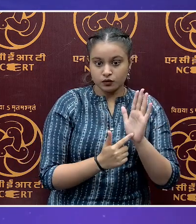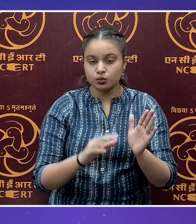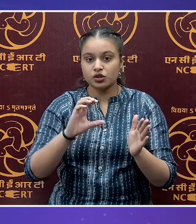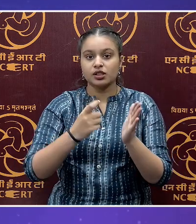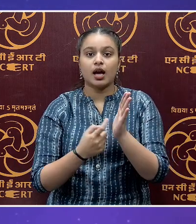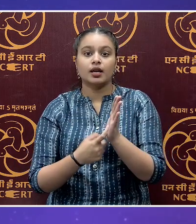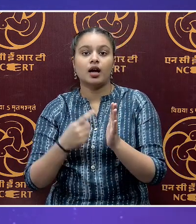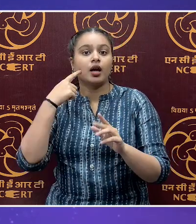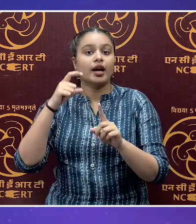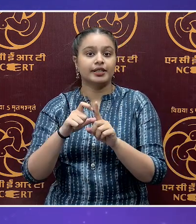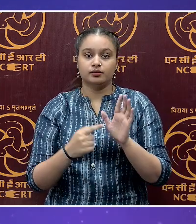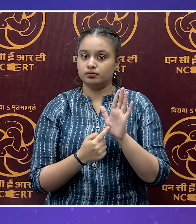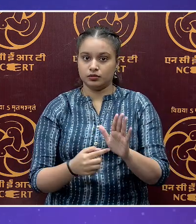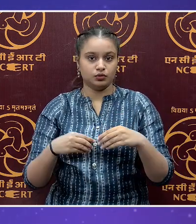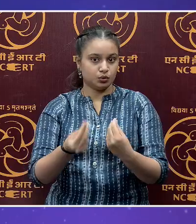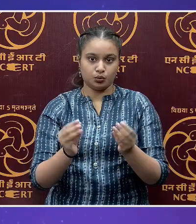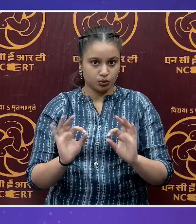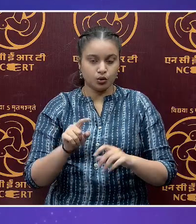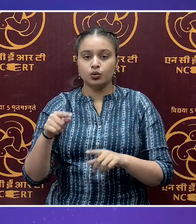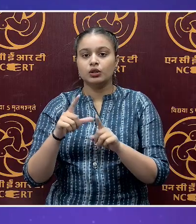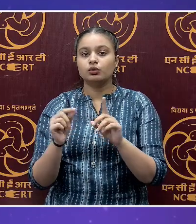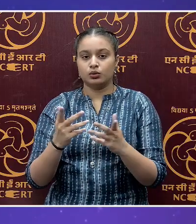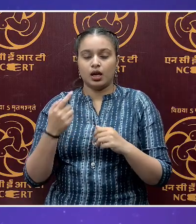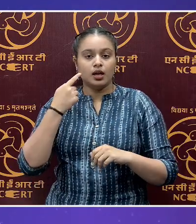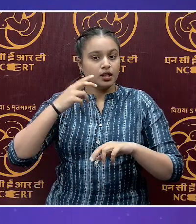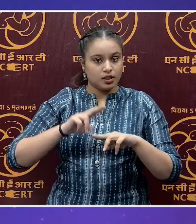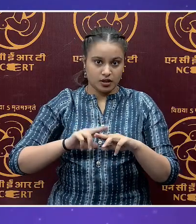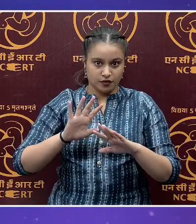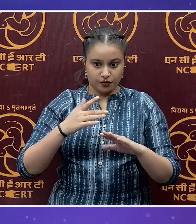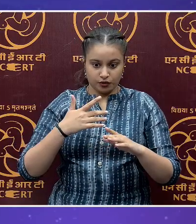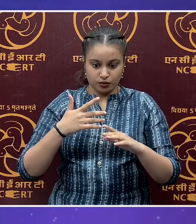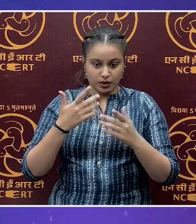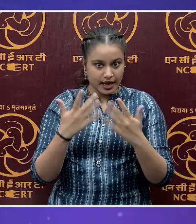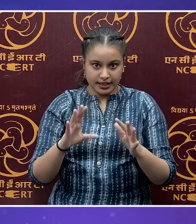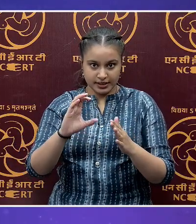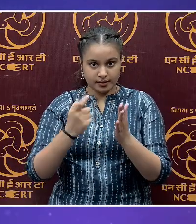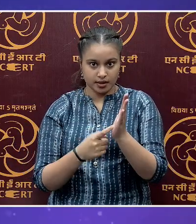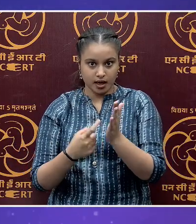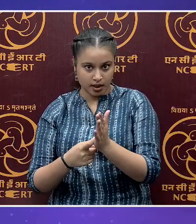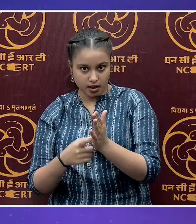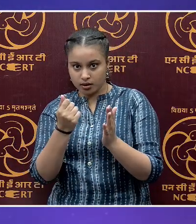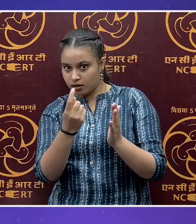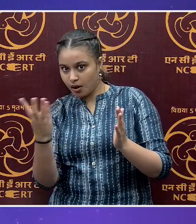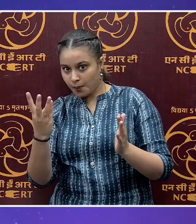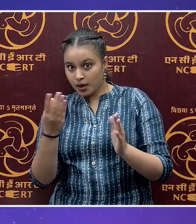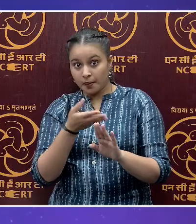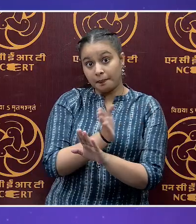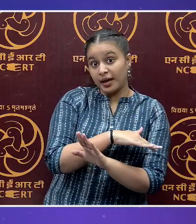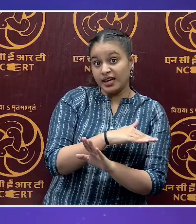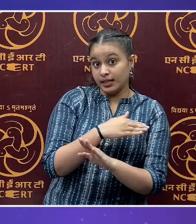ID, so what they will do, so if they will didn't enter any CRR number or that time while